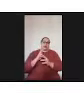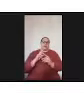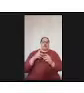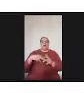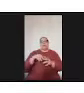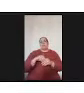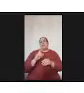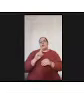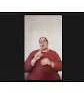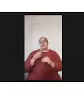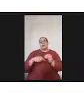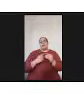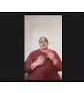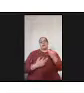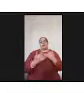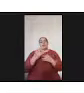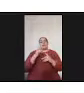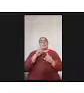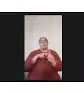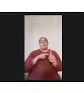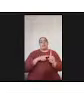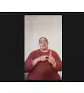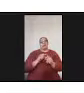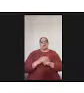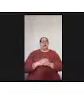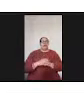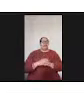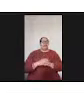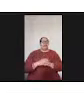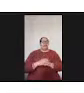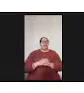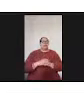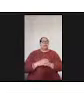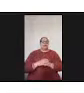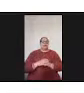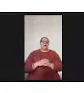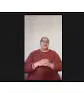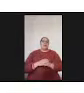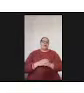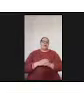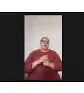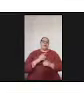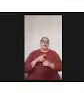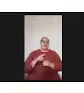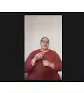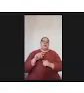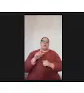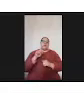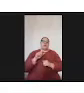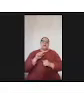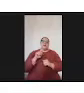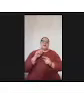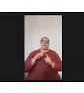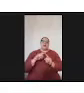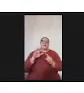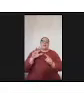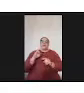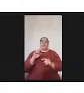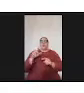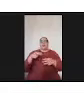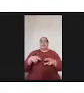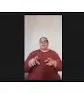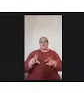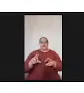to fire compliance of 7 and 15 Wells Street and 4 Dove Street.